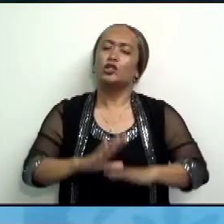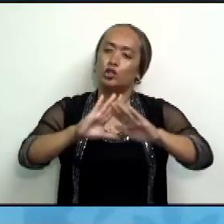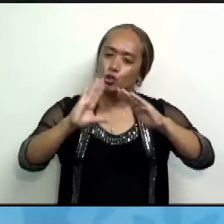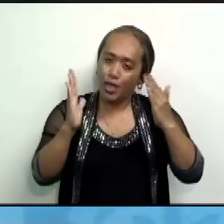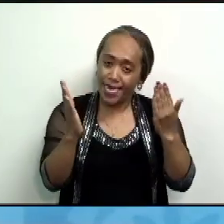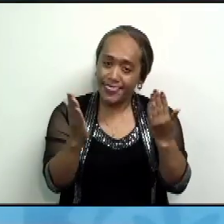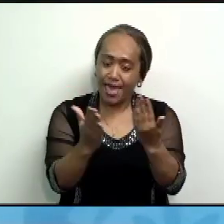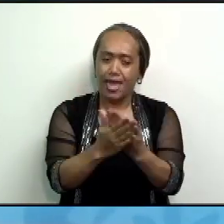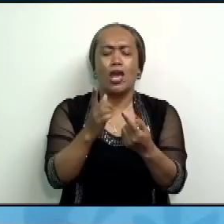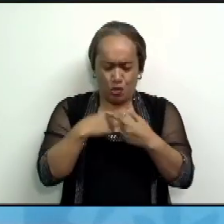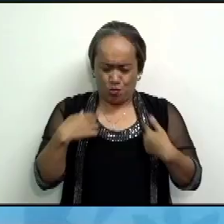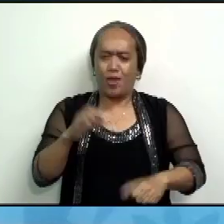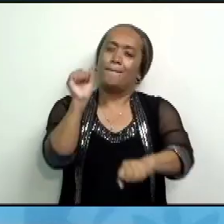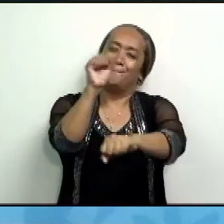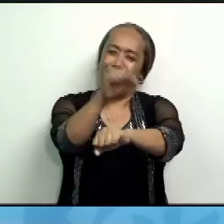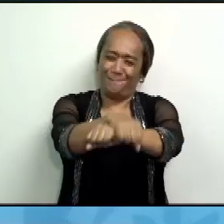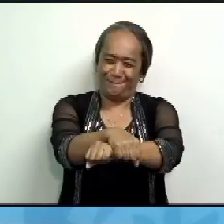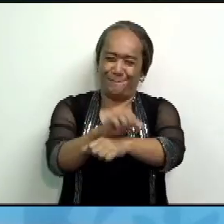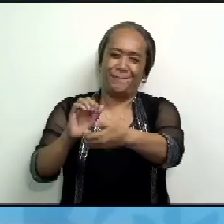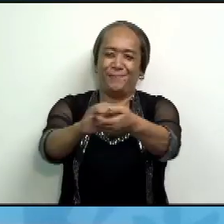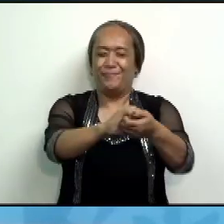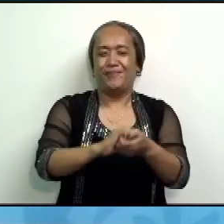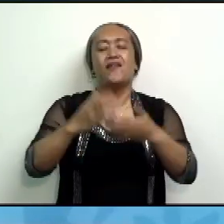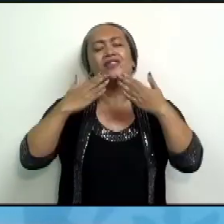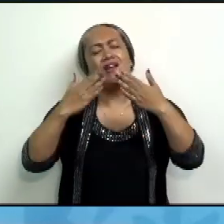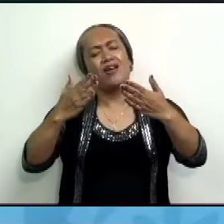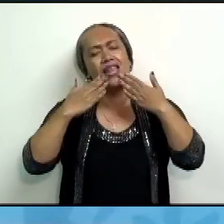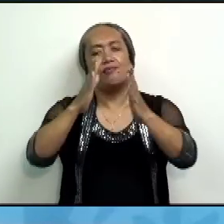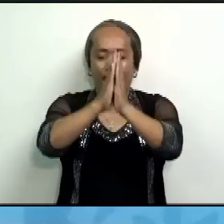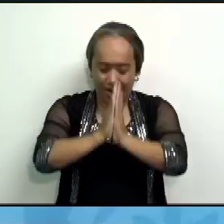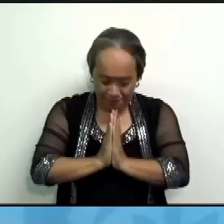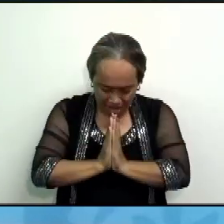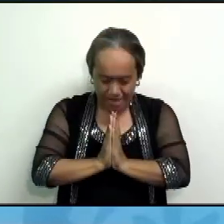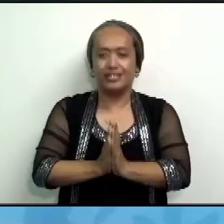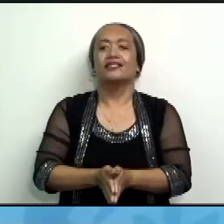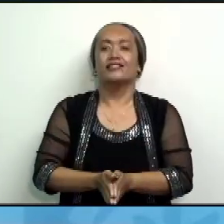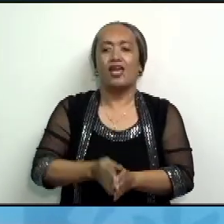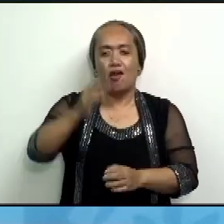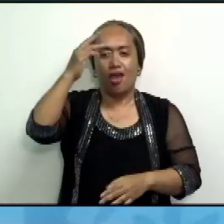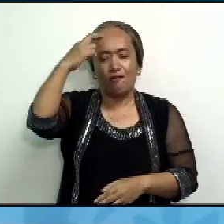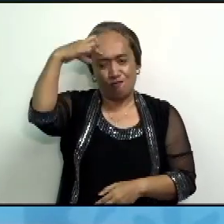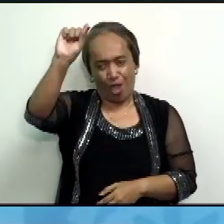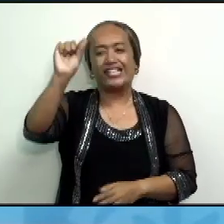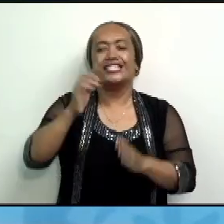Together, we will get through this. Binakavakalevu Danyabad Vaiksia.